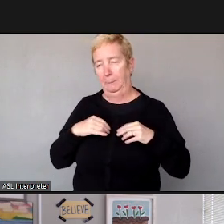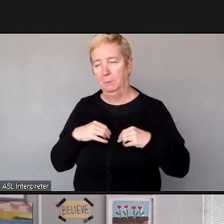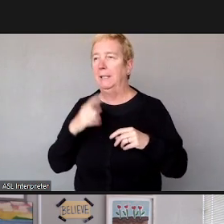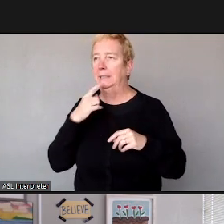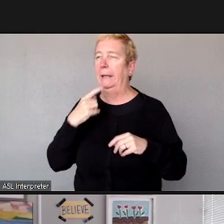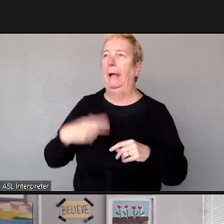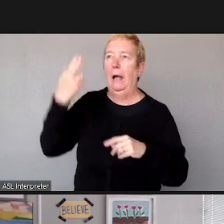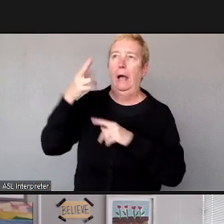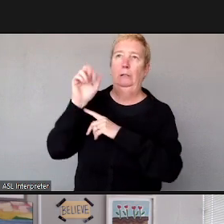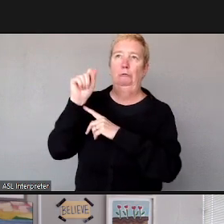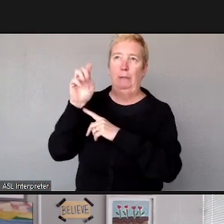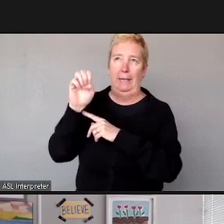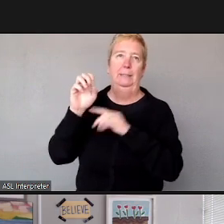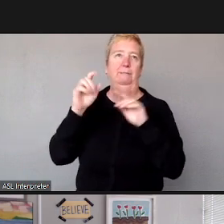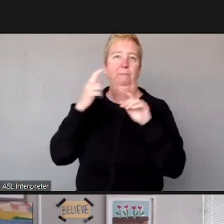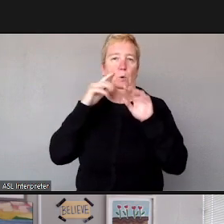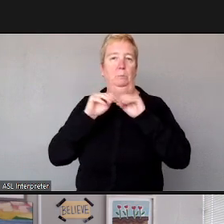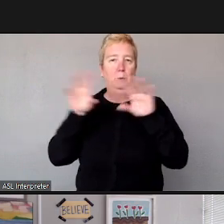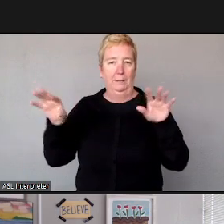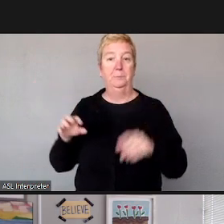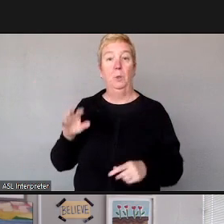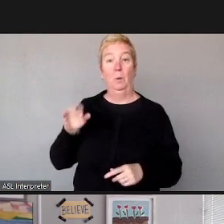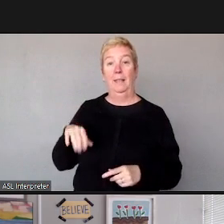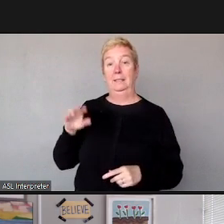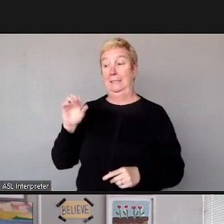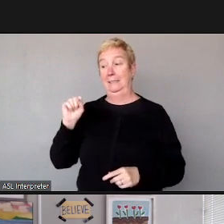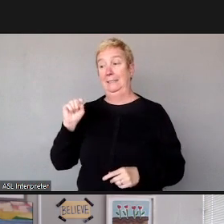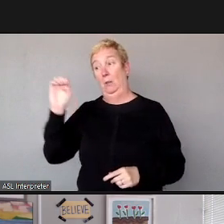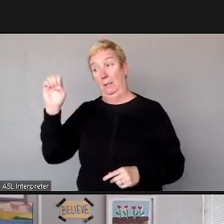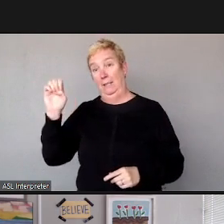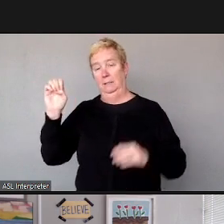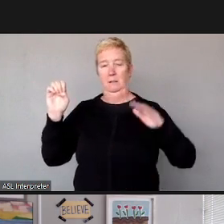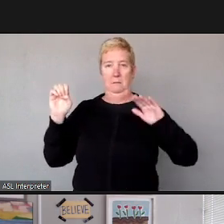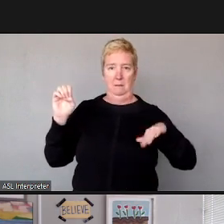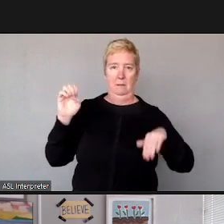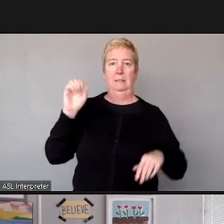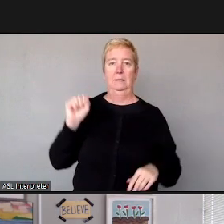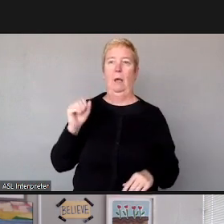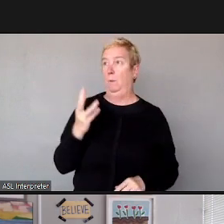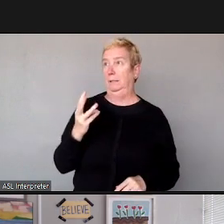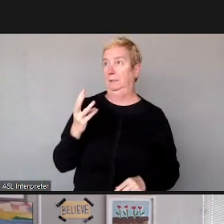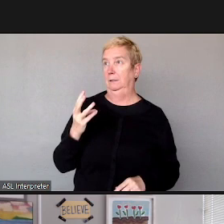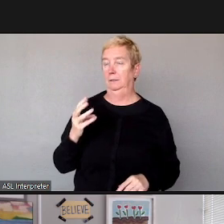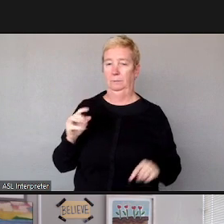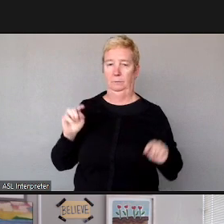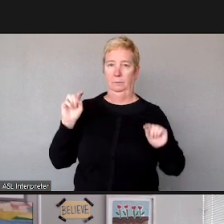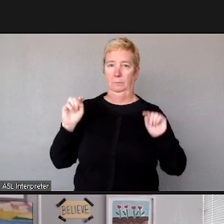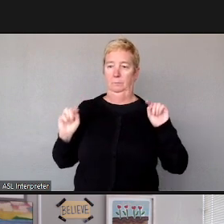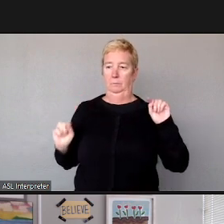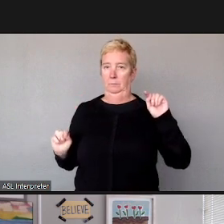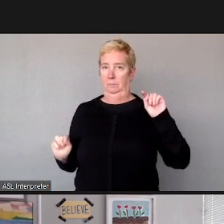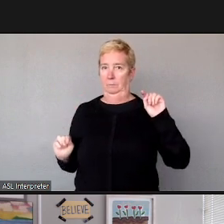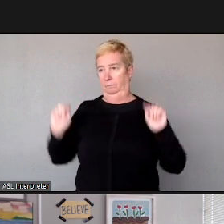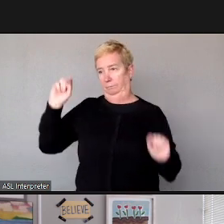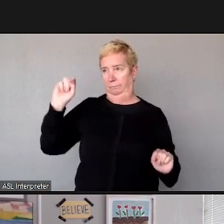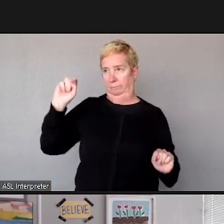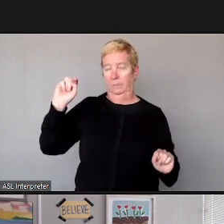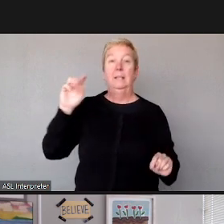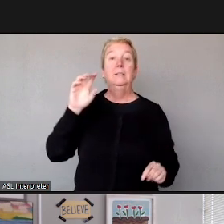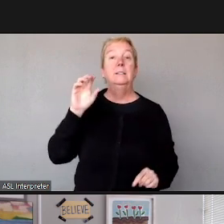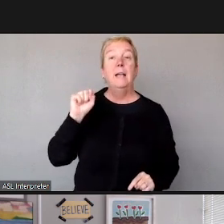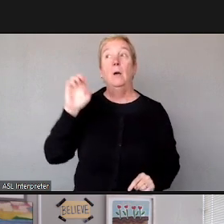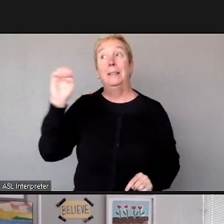then, so this is the Southeast and this is the Southwest. And we did notice this morning that while the Southeast